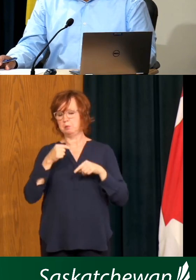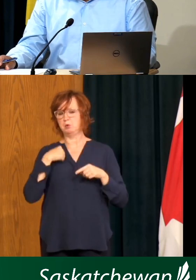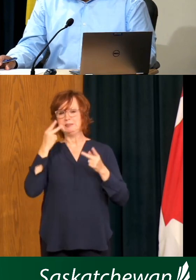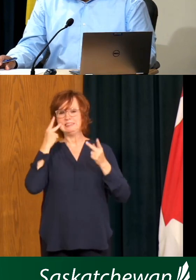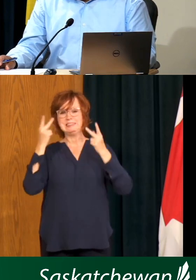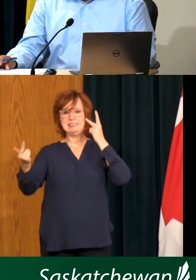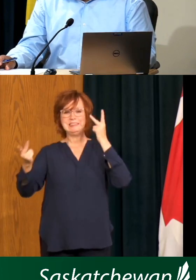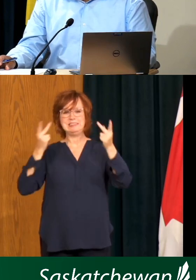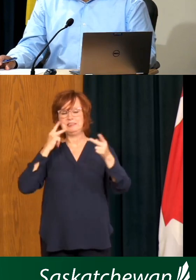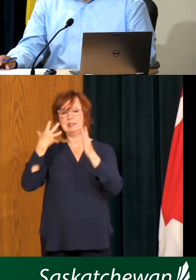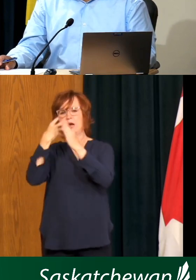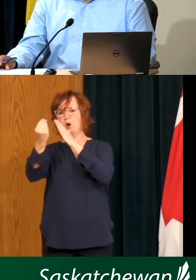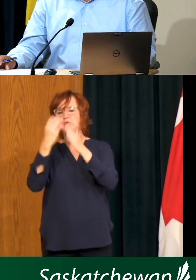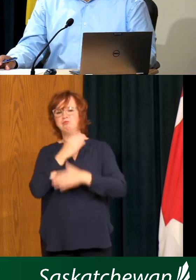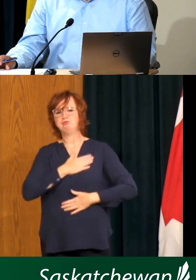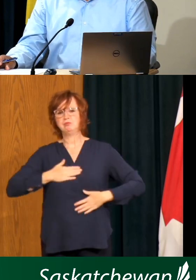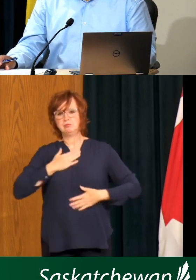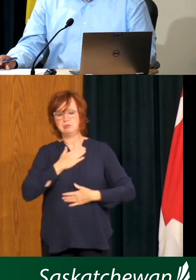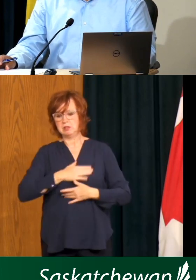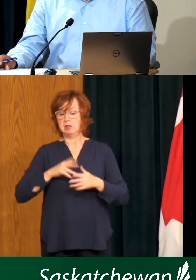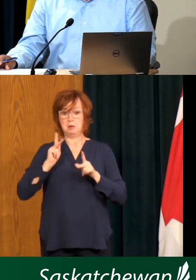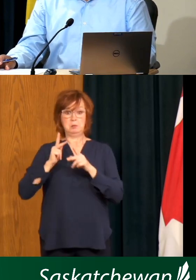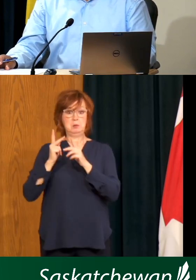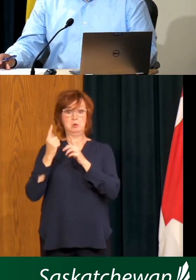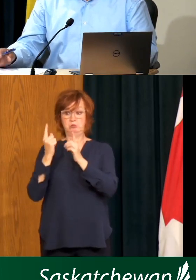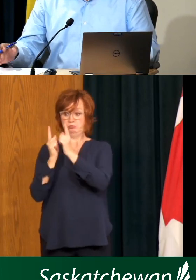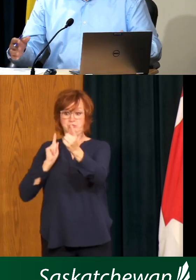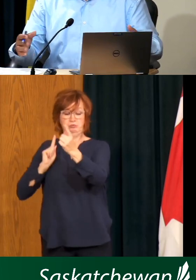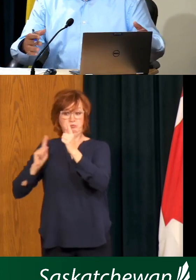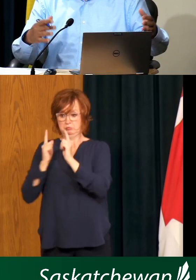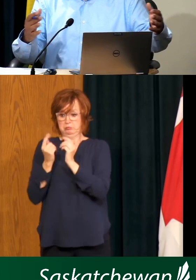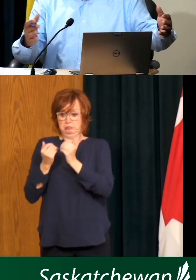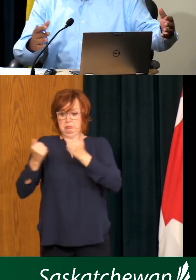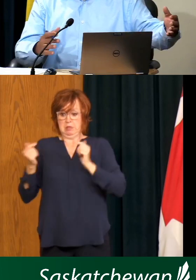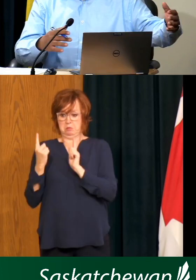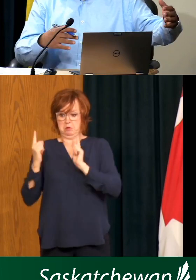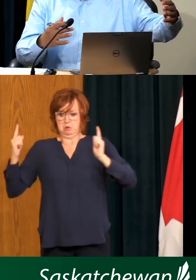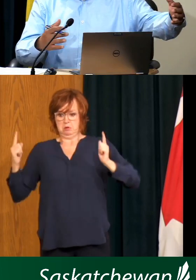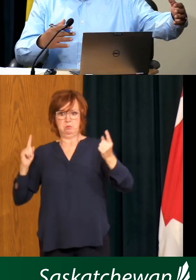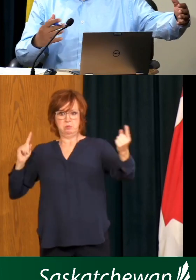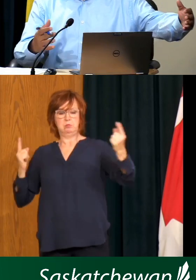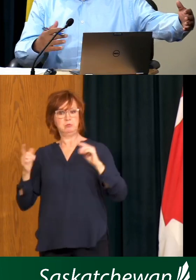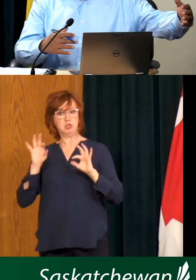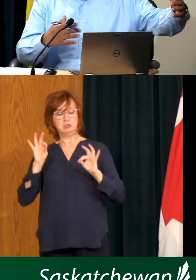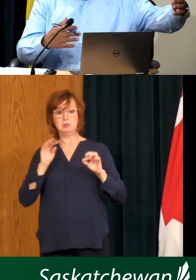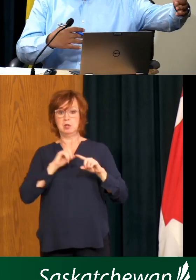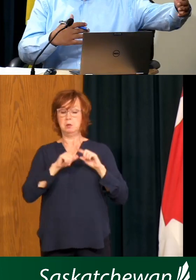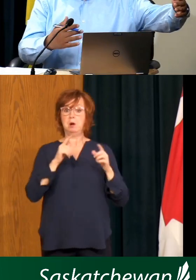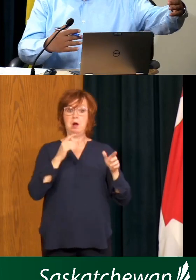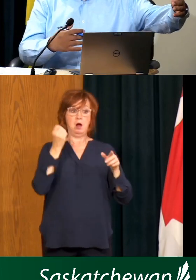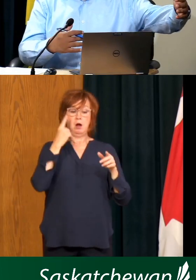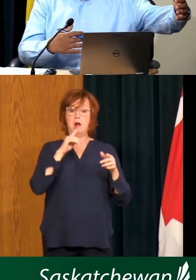physical distancing, but certainly in workplaces or even in environments where customers are coming, there seems to be good physical distancing